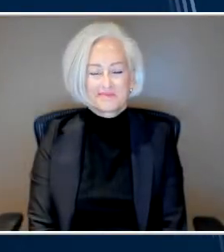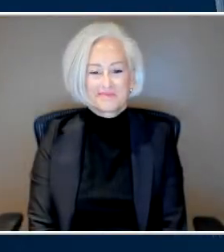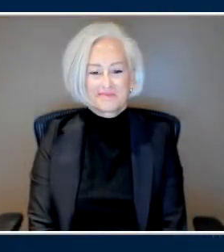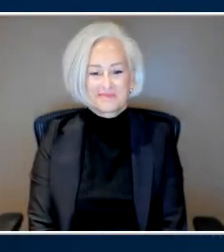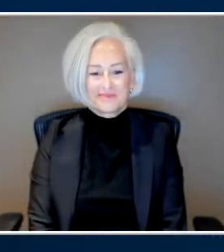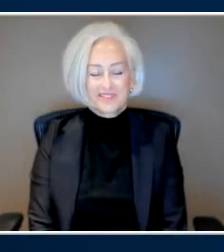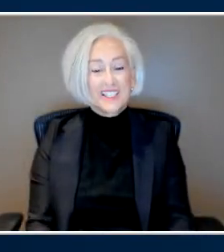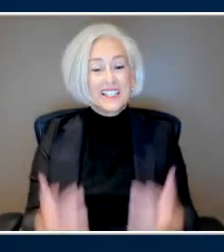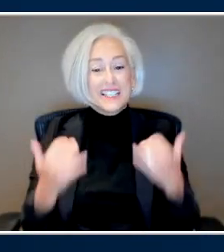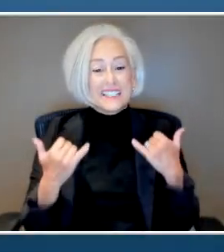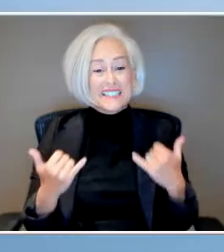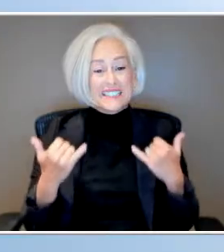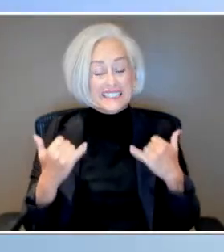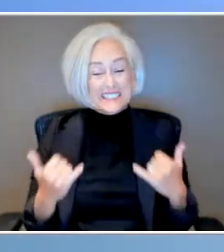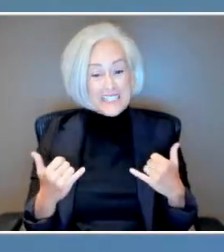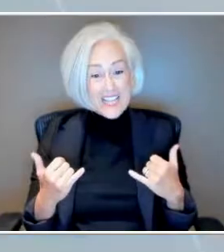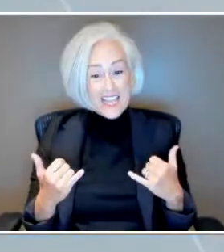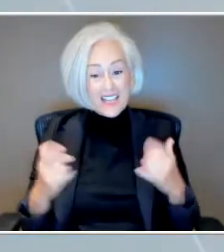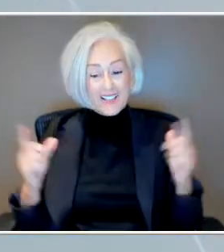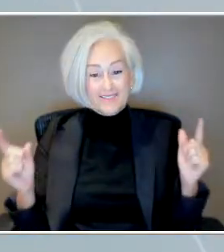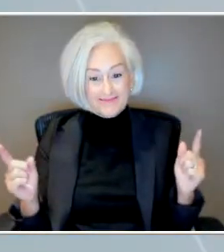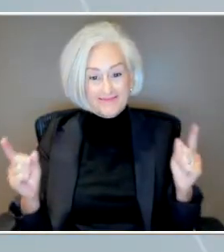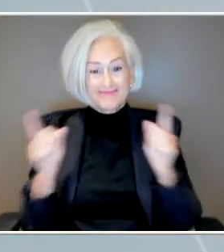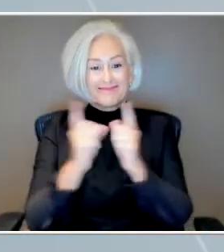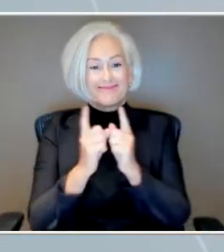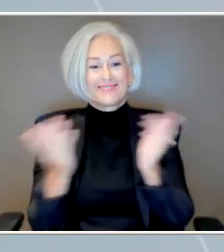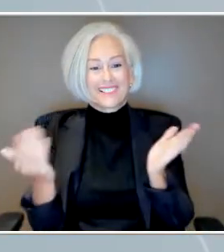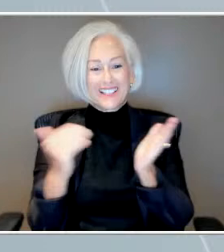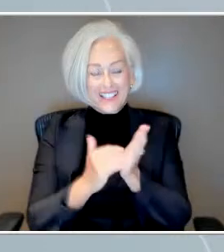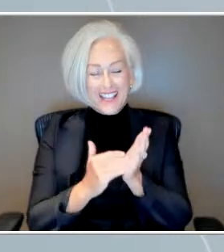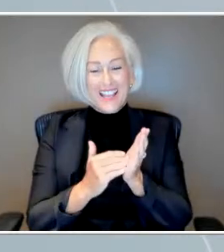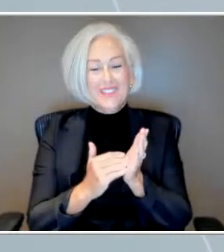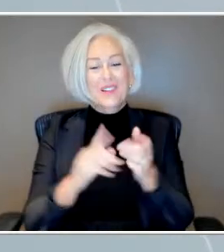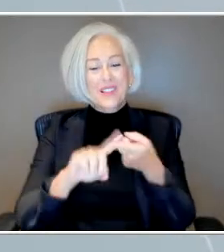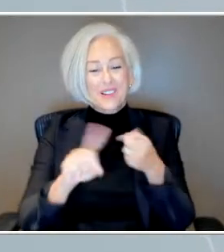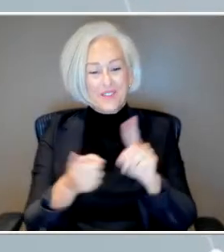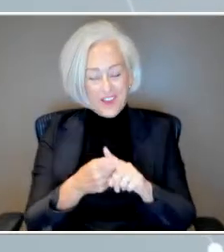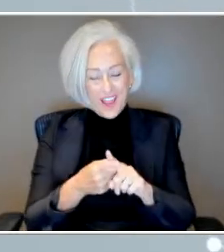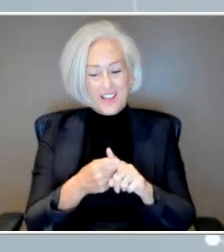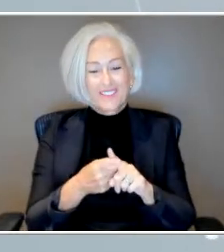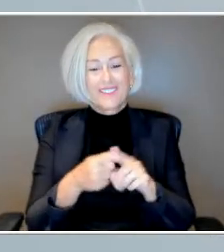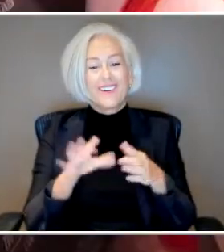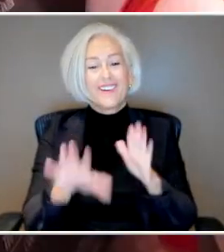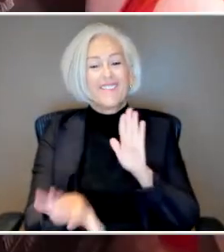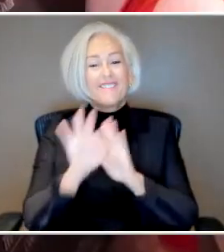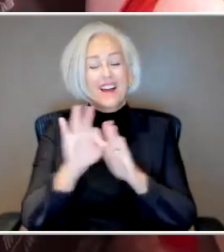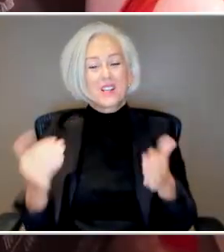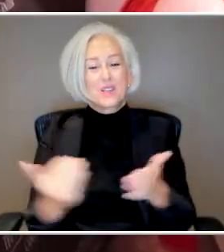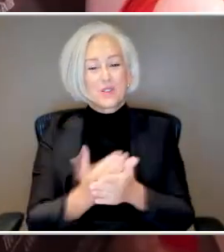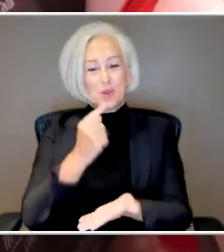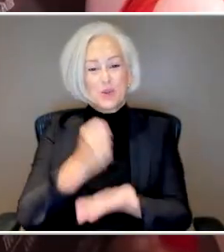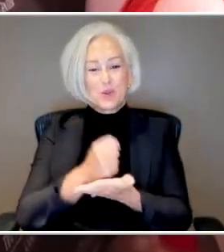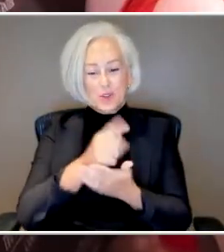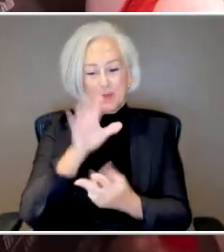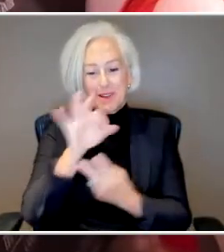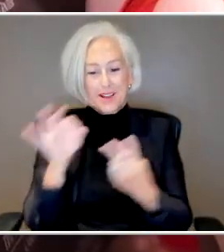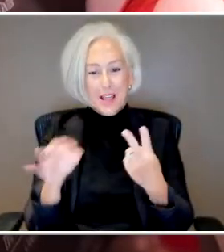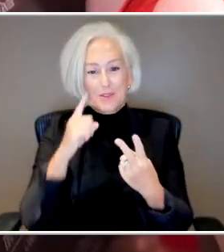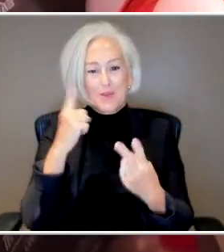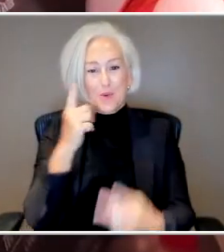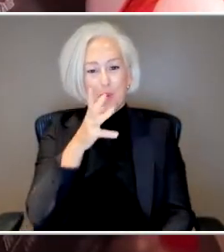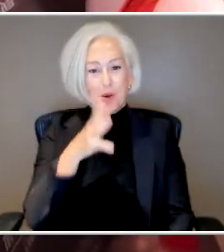Coming up today, a reunion with an old friend leads to a new treatment option for one woman. Plus, how this second opinion sparked a